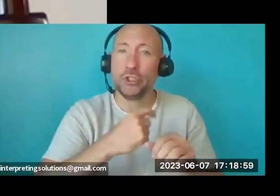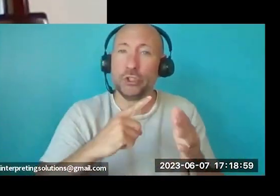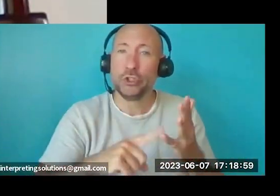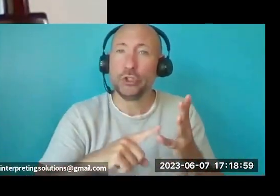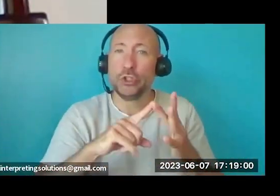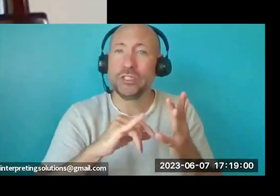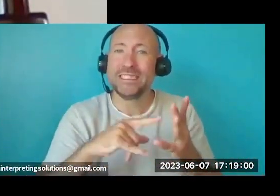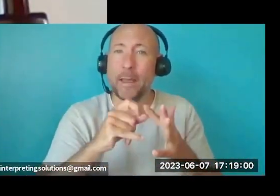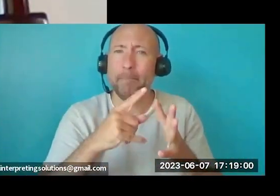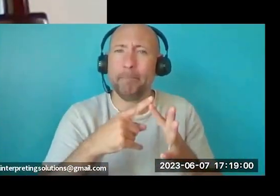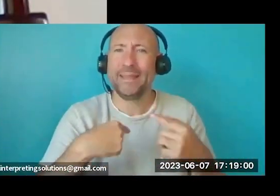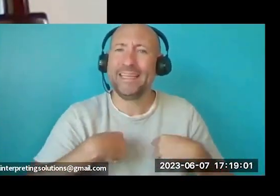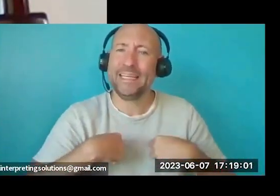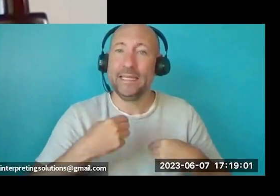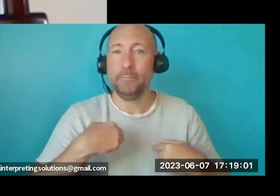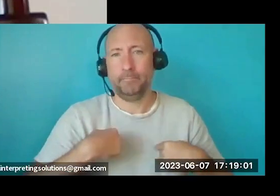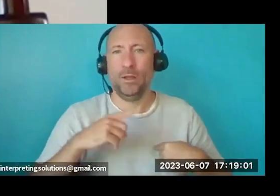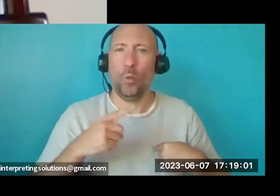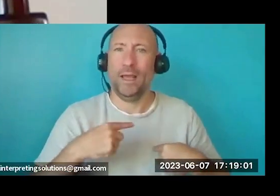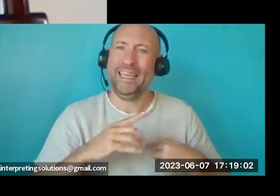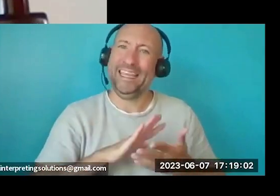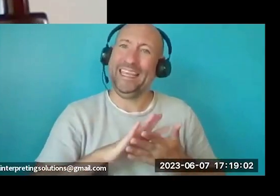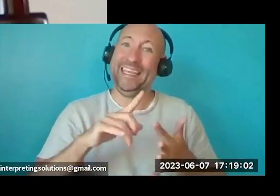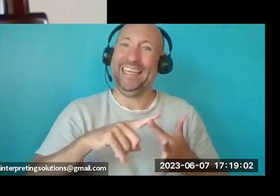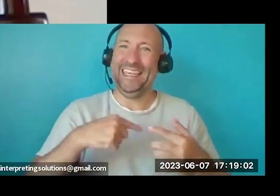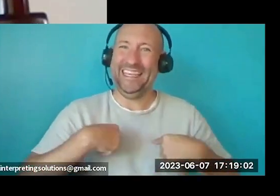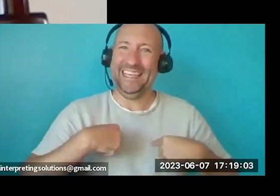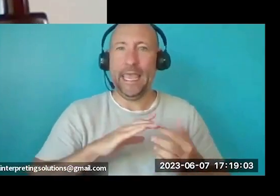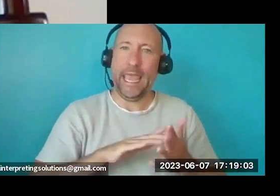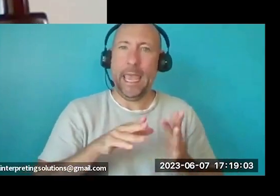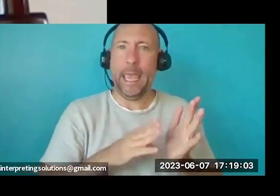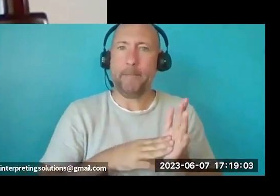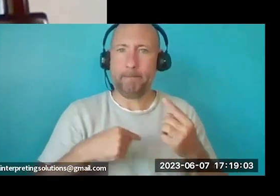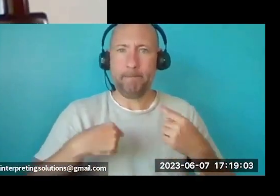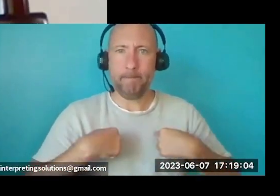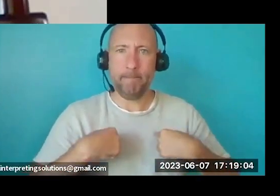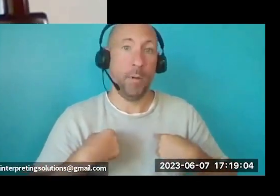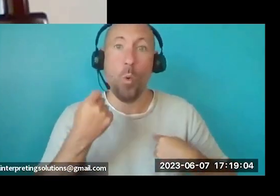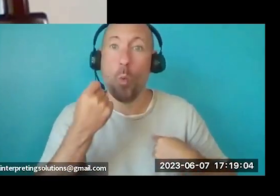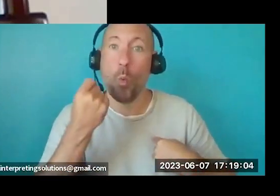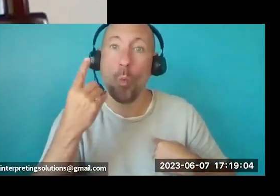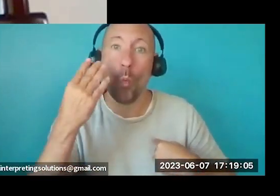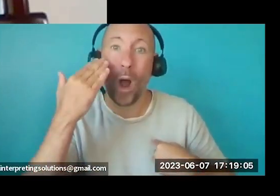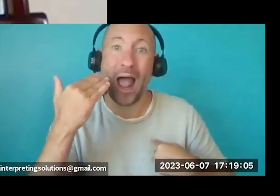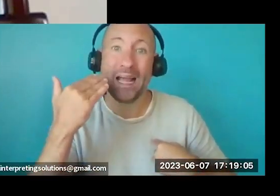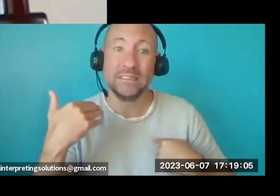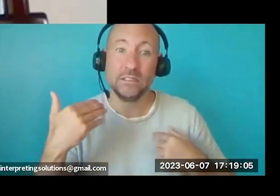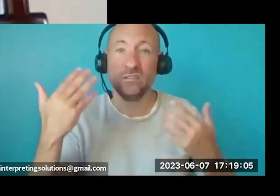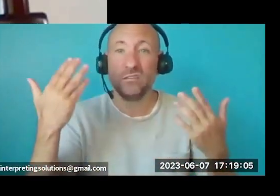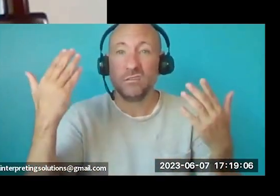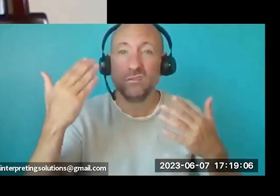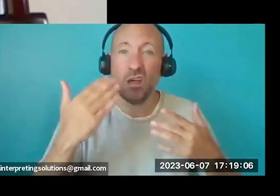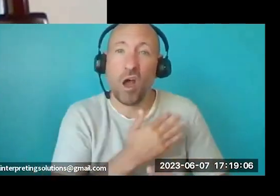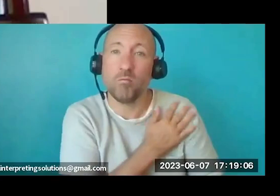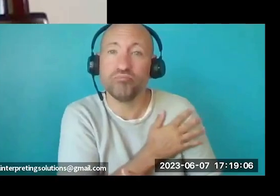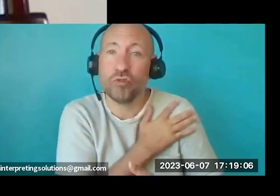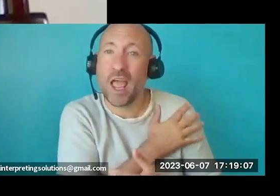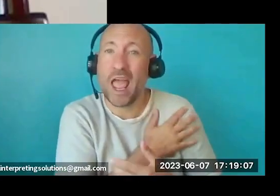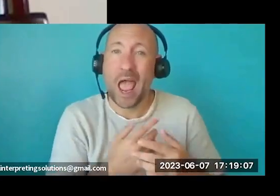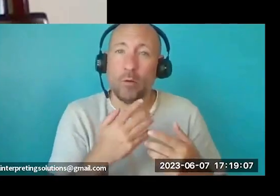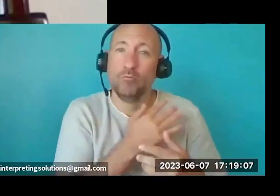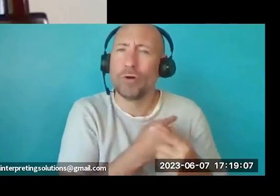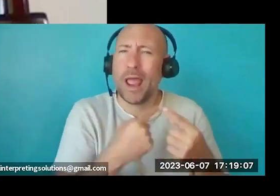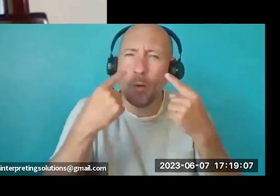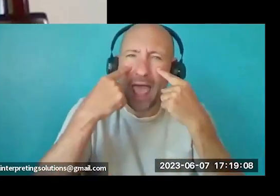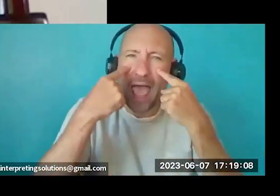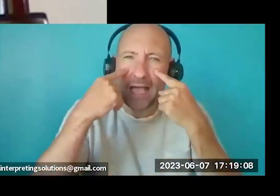My pronoun is he, him. I'm white with dark hair, brown eyes, and a